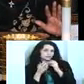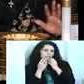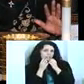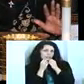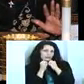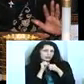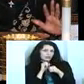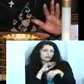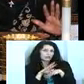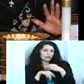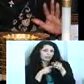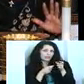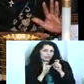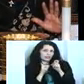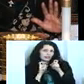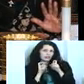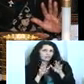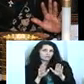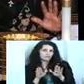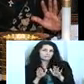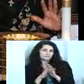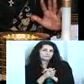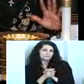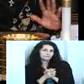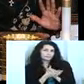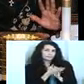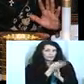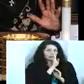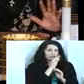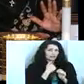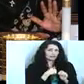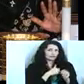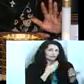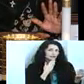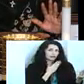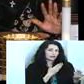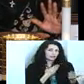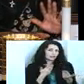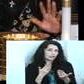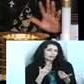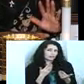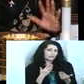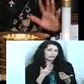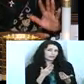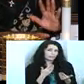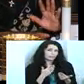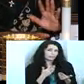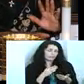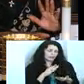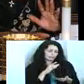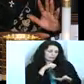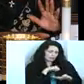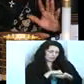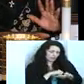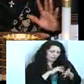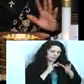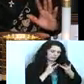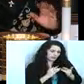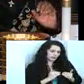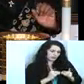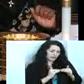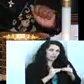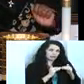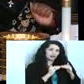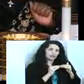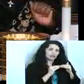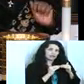us? Hallelujah. God, we thank you. Thank you. From the bottoms of our heart. Thank you, God. We lift up our whole beings